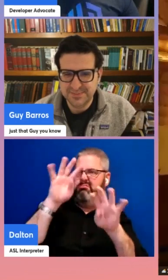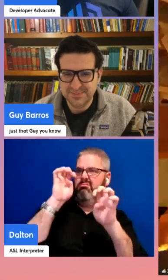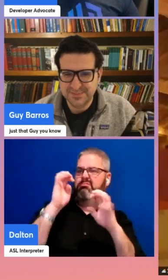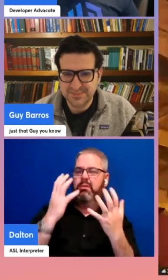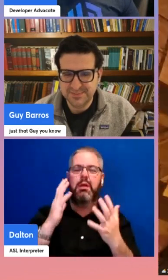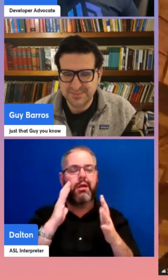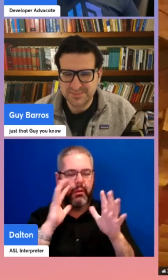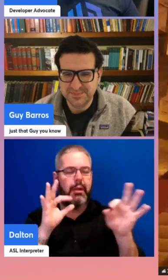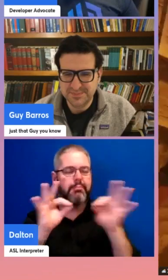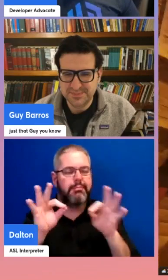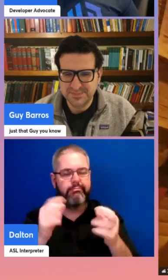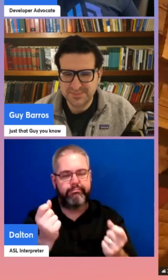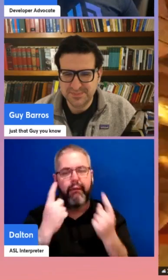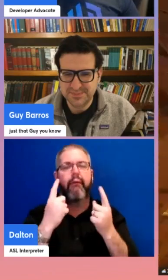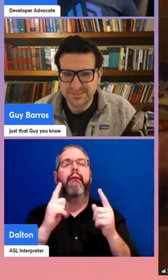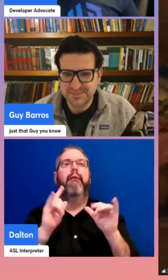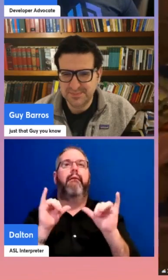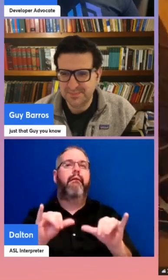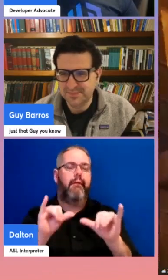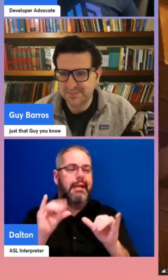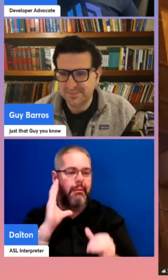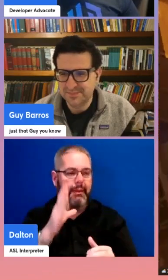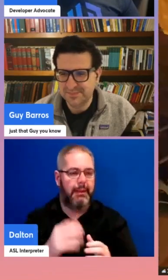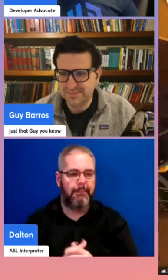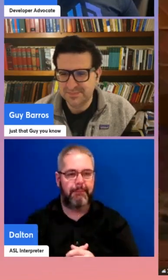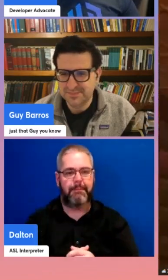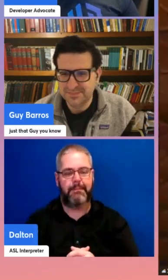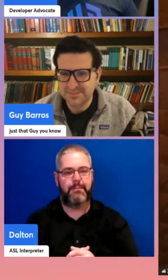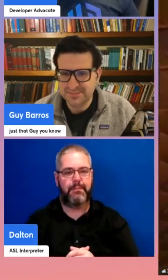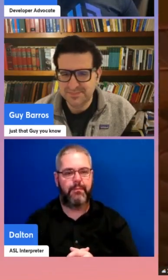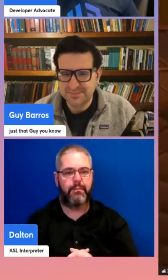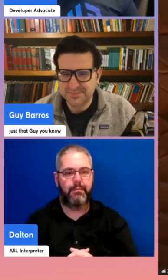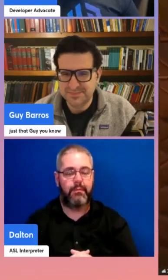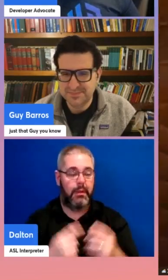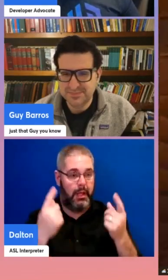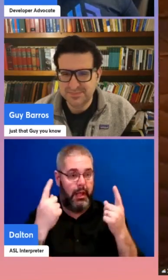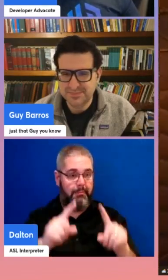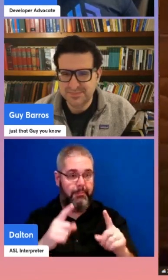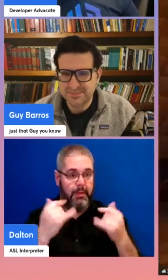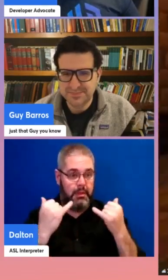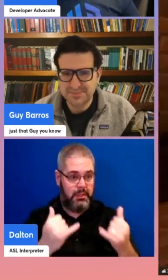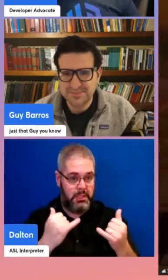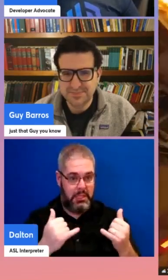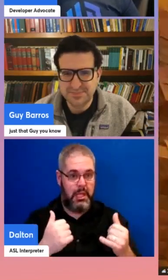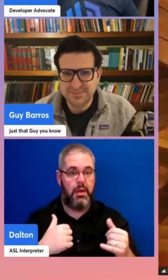And once we've gone into the hopper,